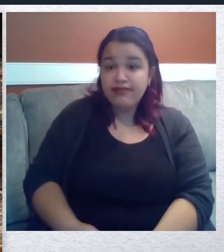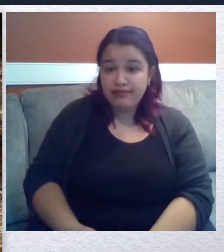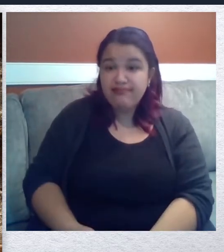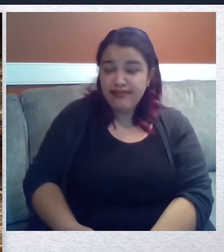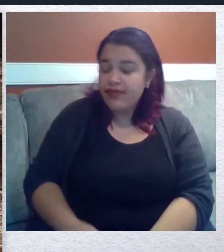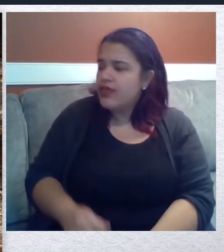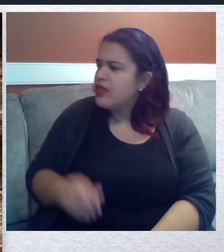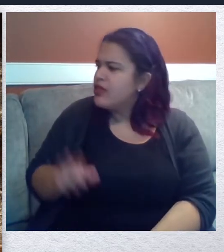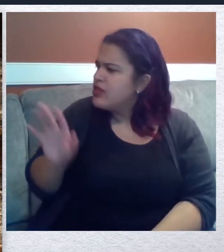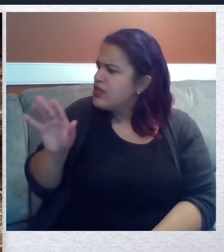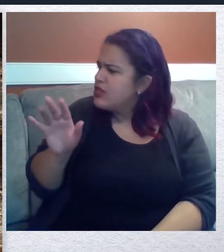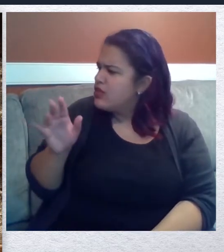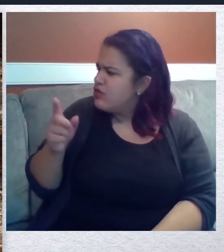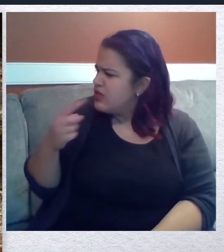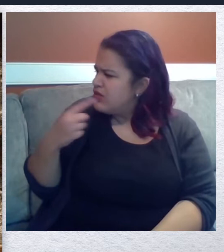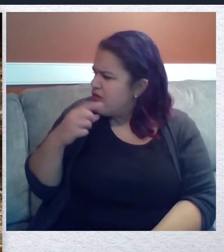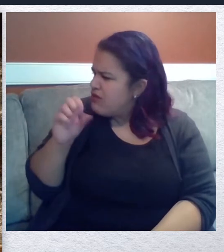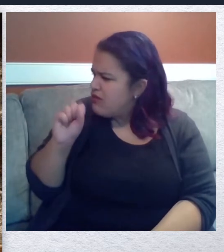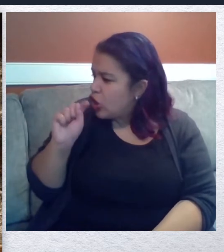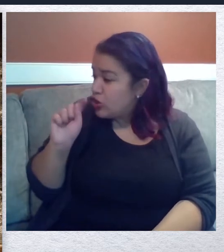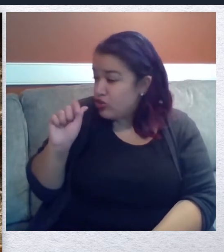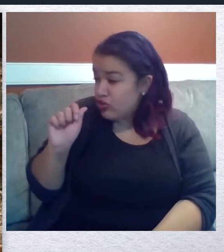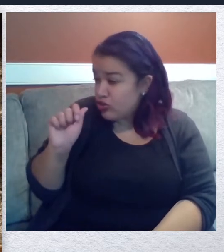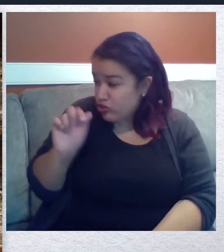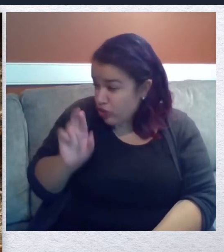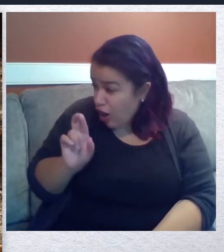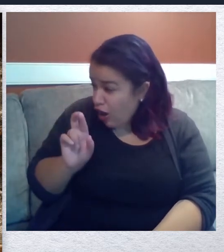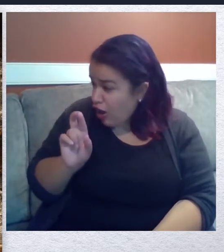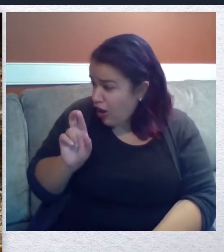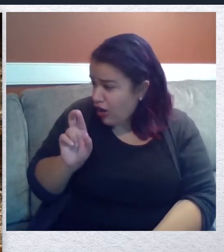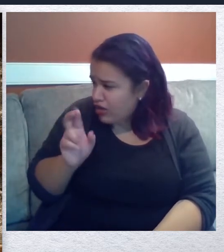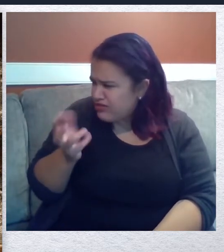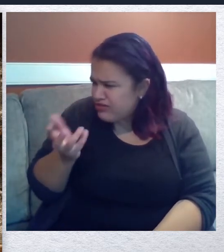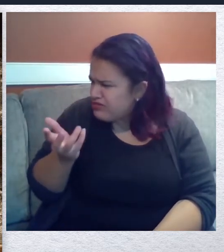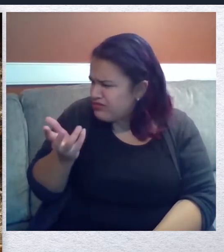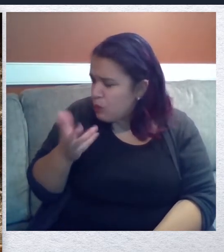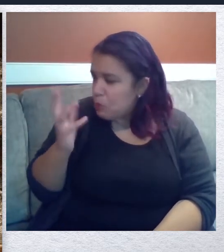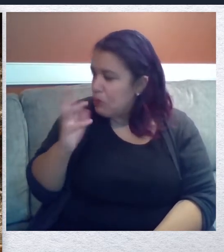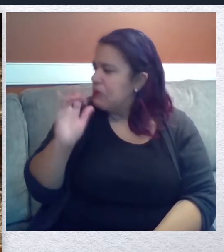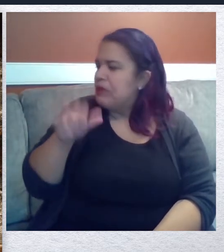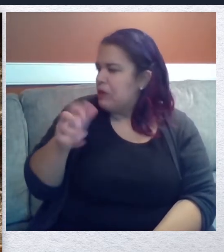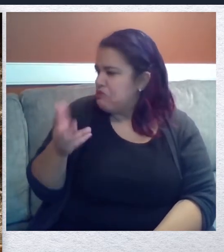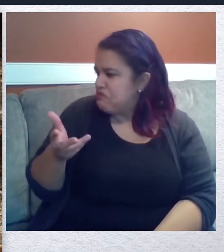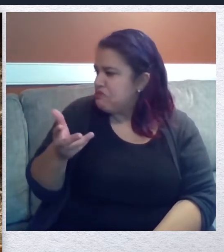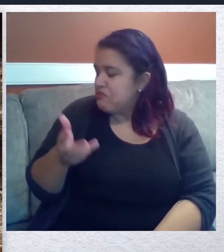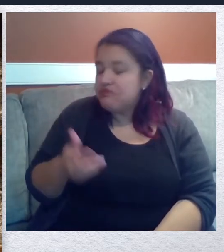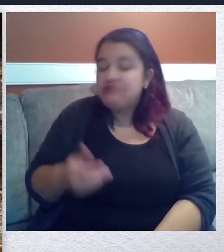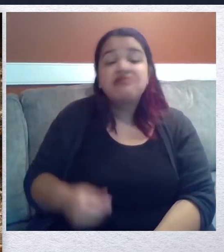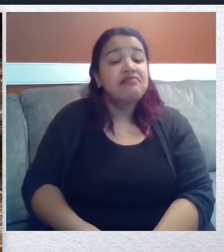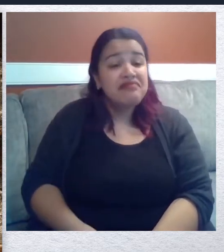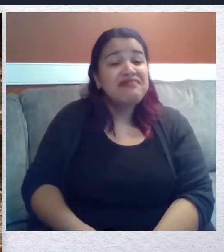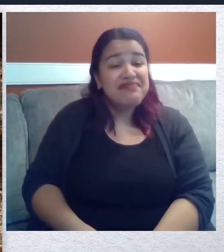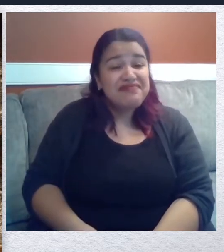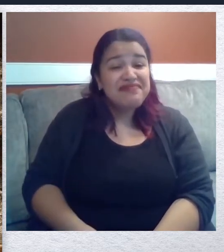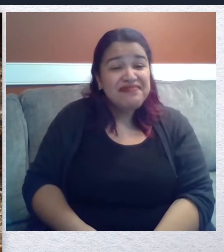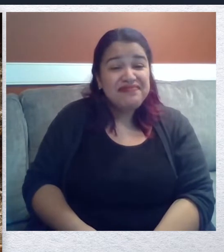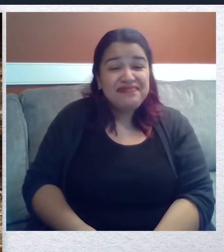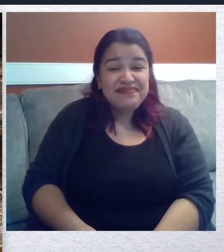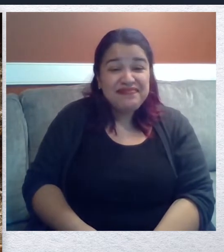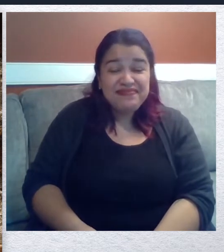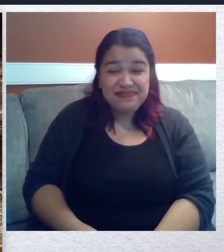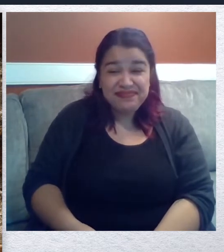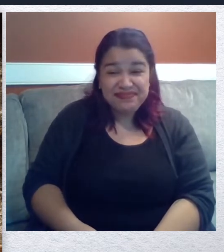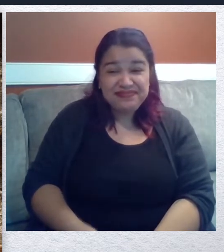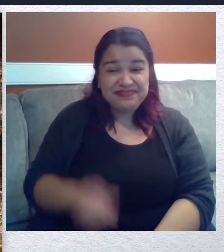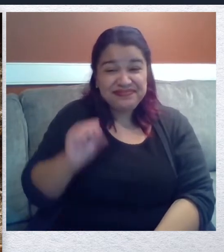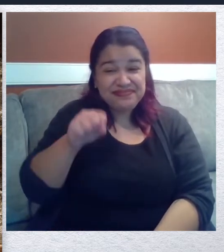system for answering behavioral-based questions. Could you explain that a little further? Yes, that's a great